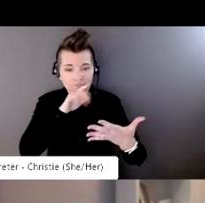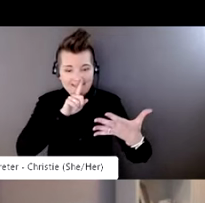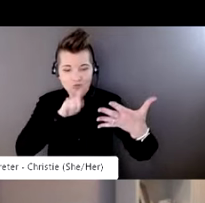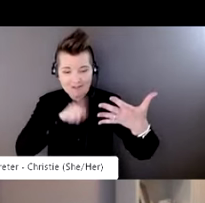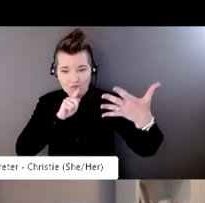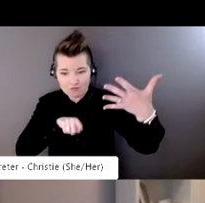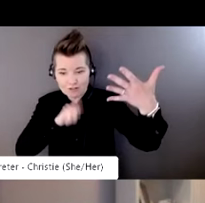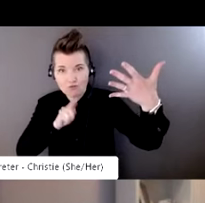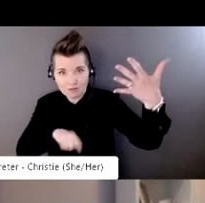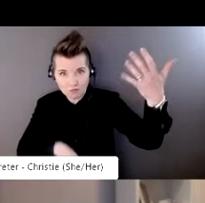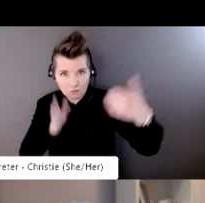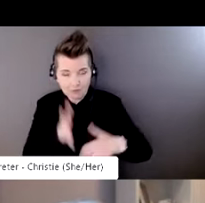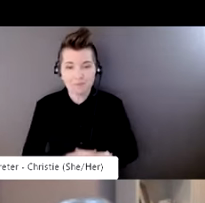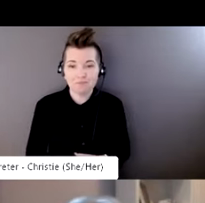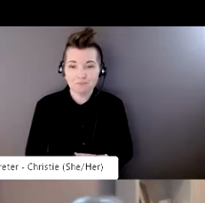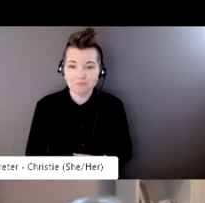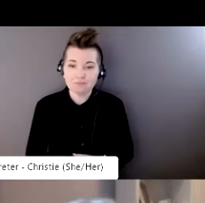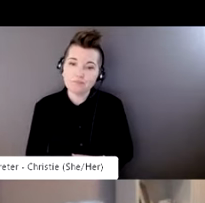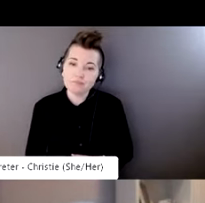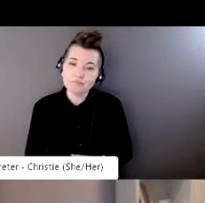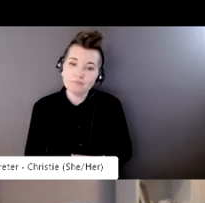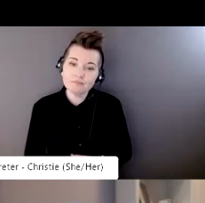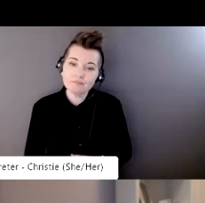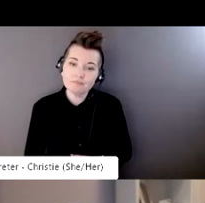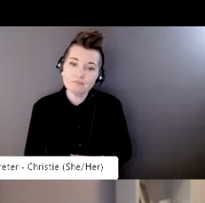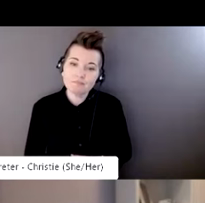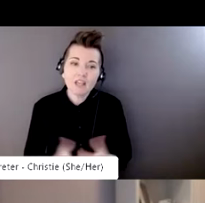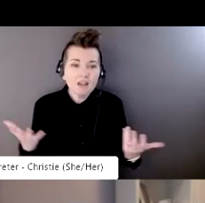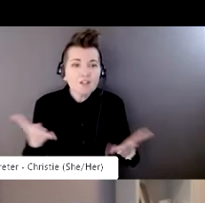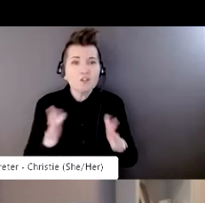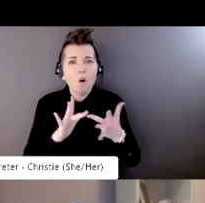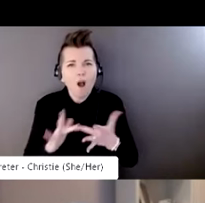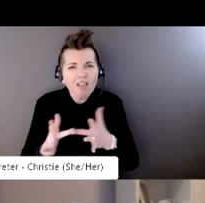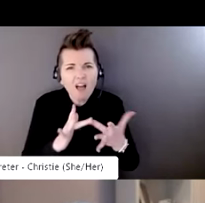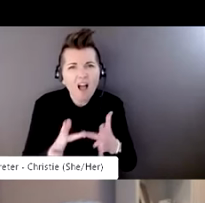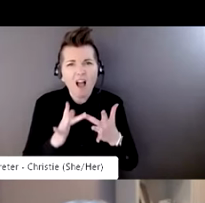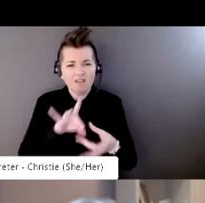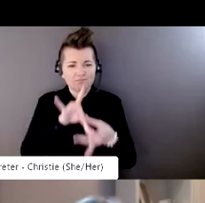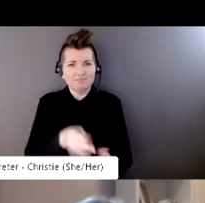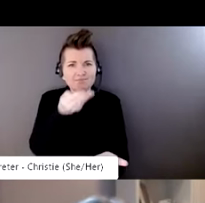talking about online financial literacy and the sorts of things that you can do